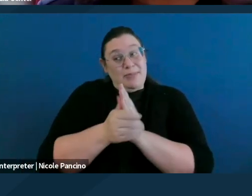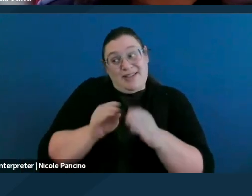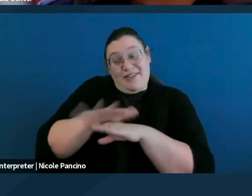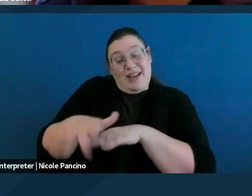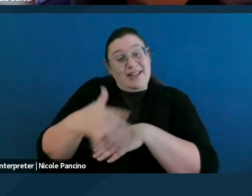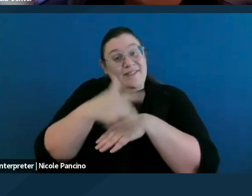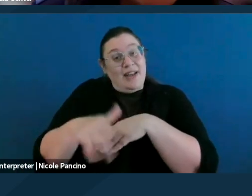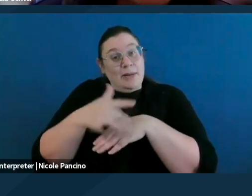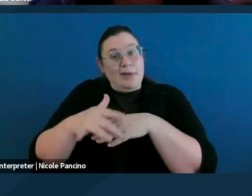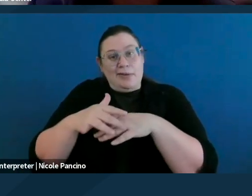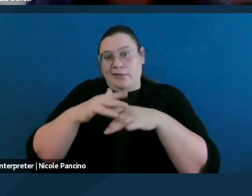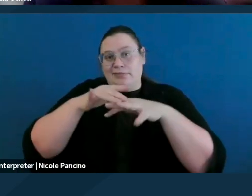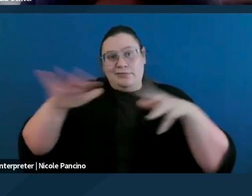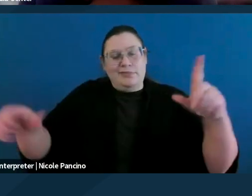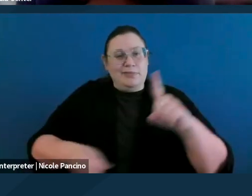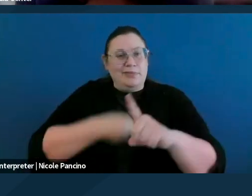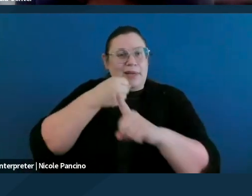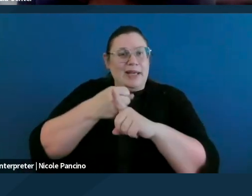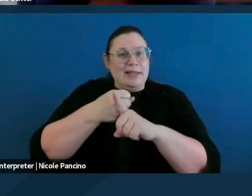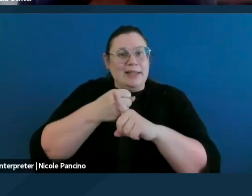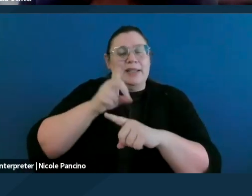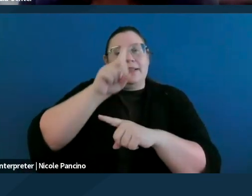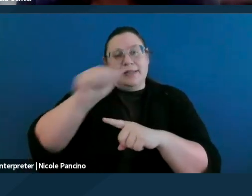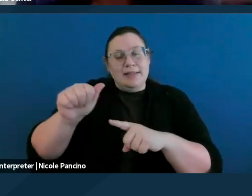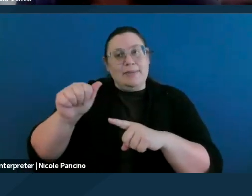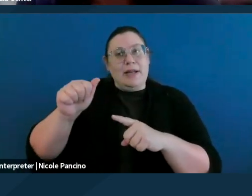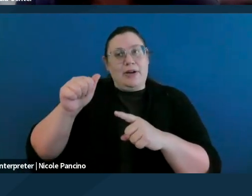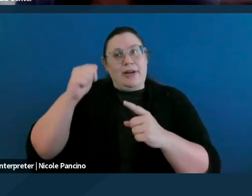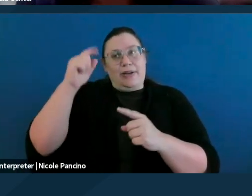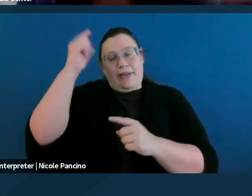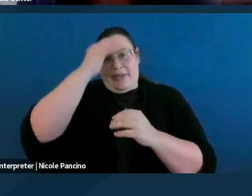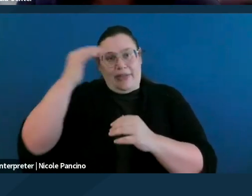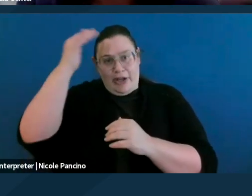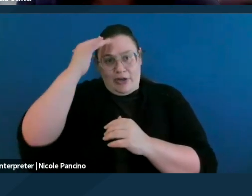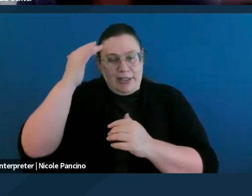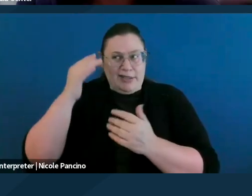of disparate impact disability discrimination theories?